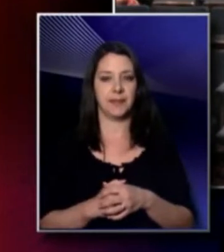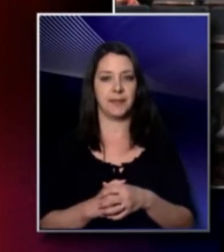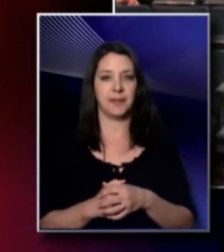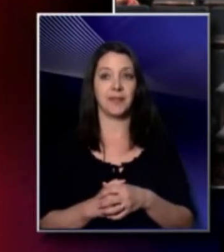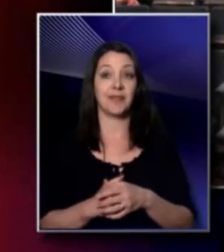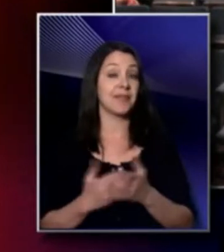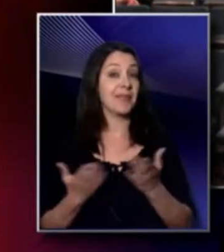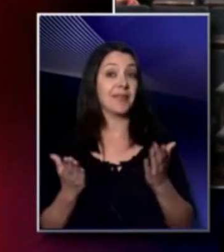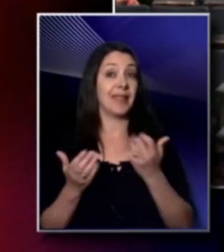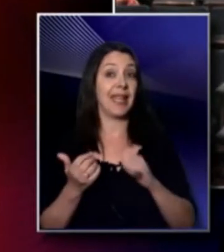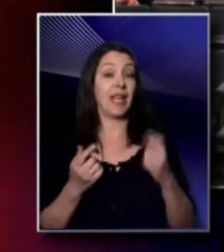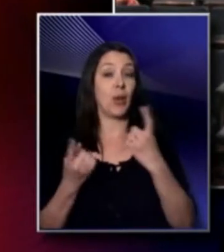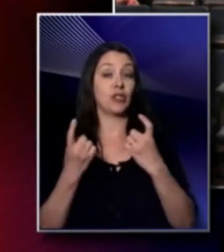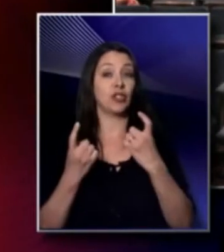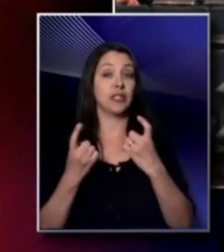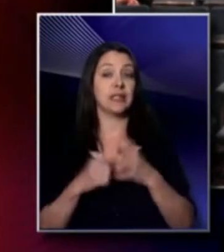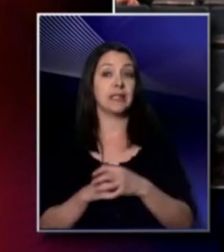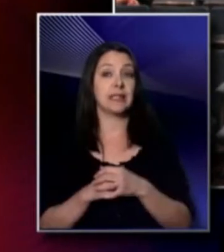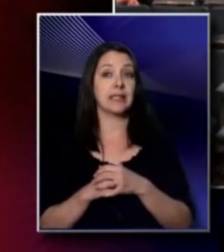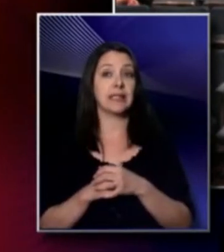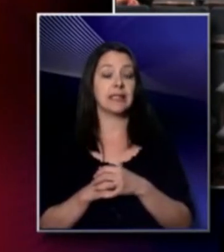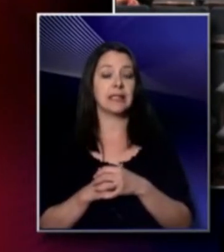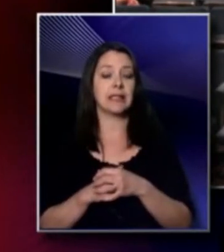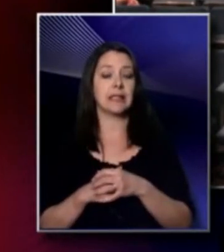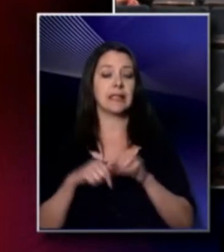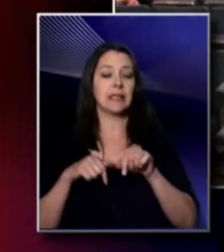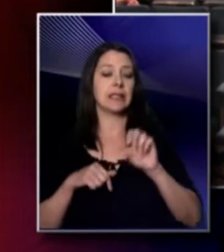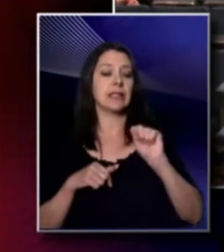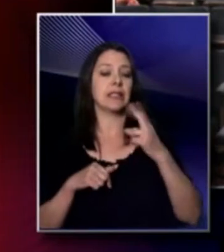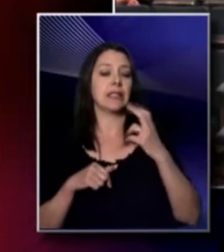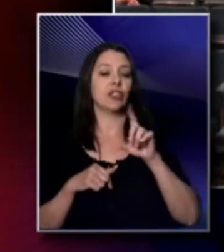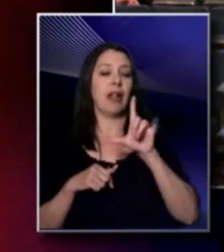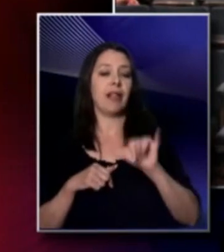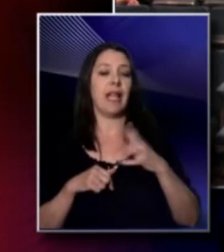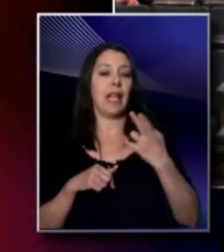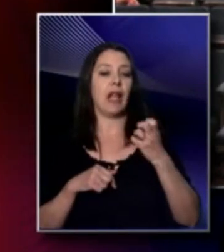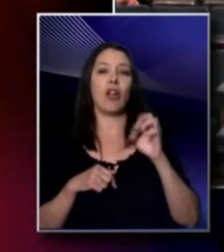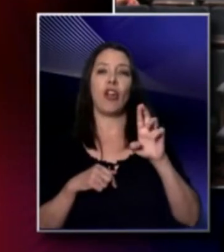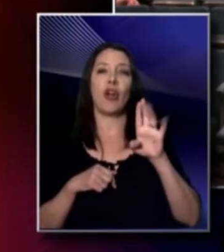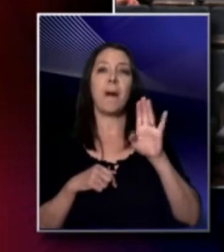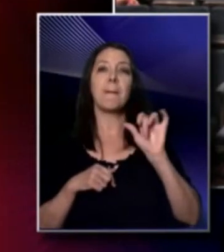Any questions? This